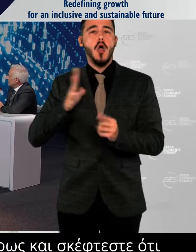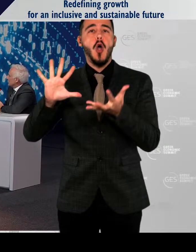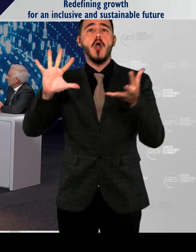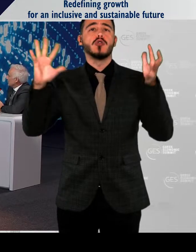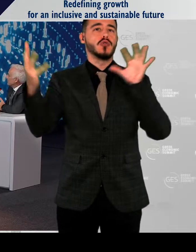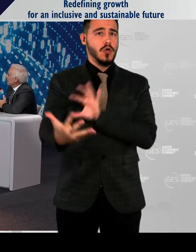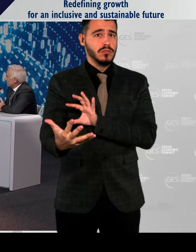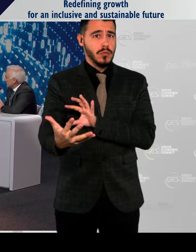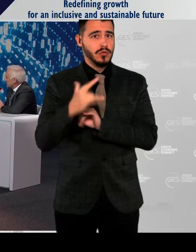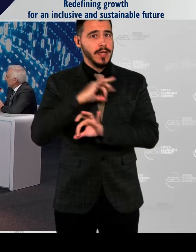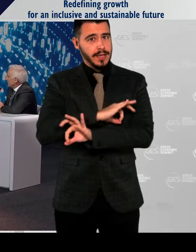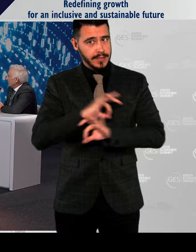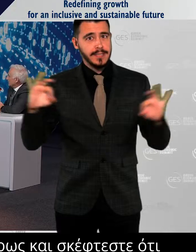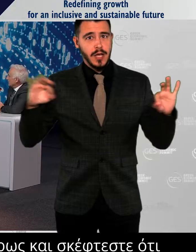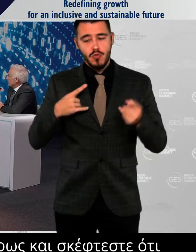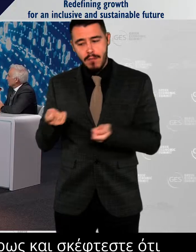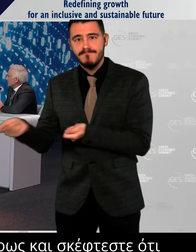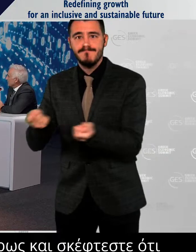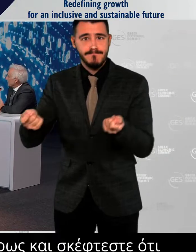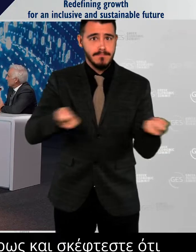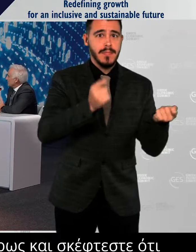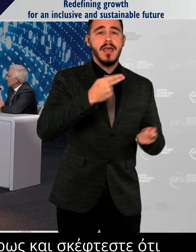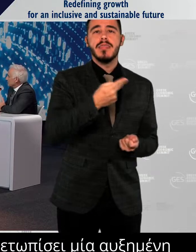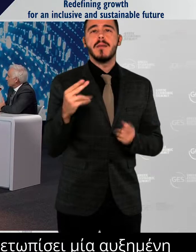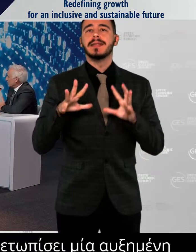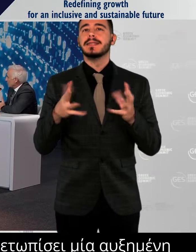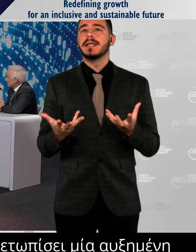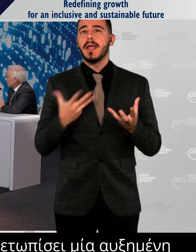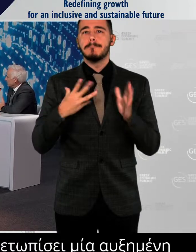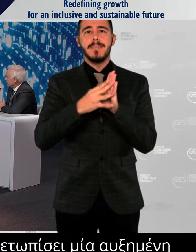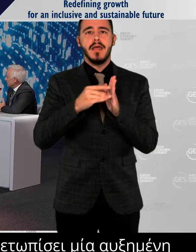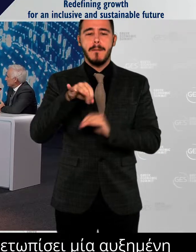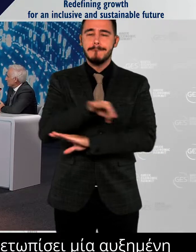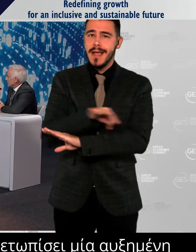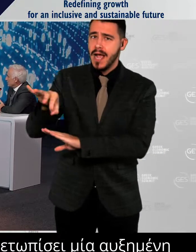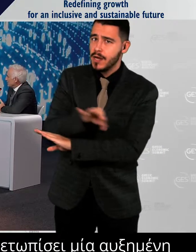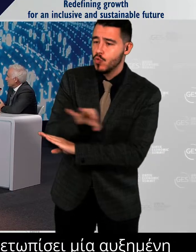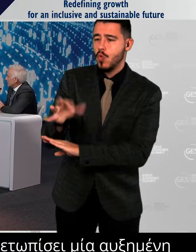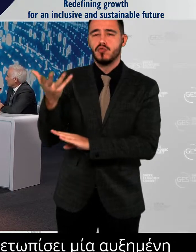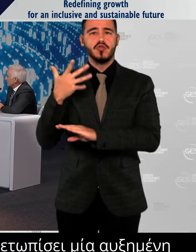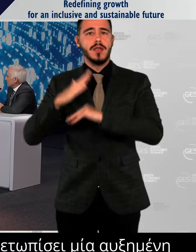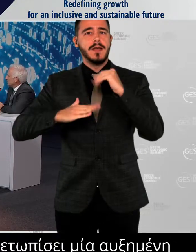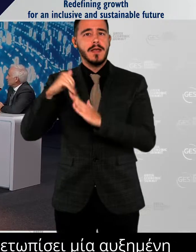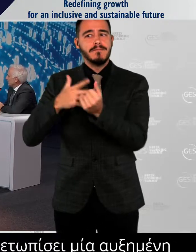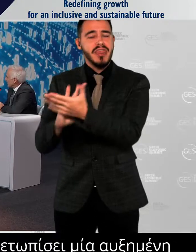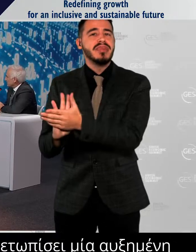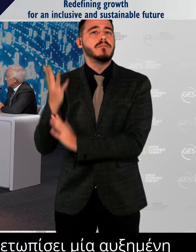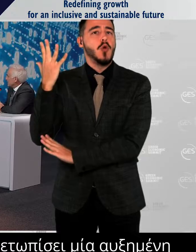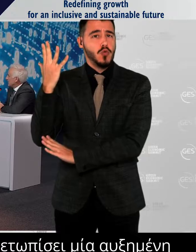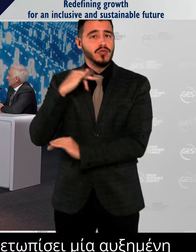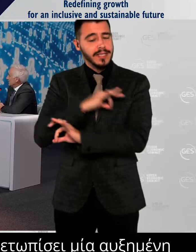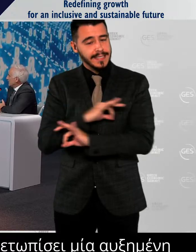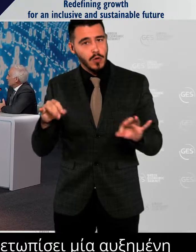for developers, and those skills are not, quite spread right now. So I think what we are doing is